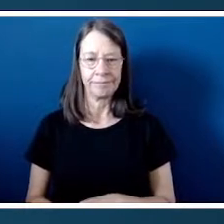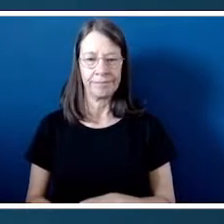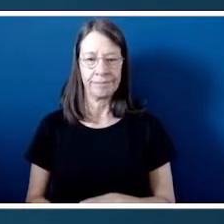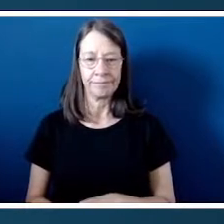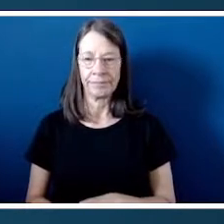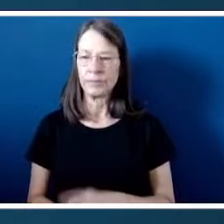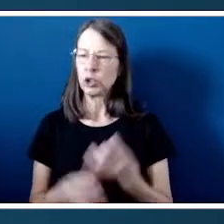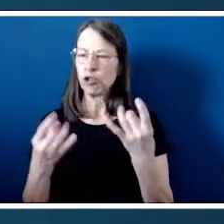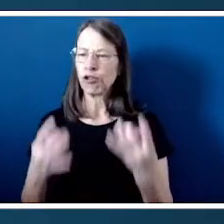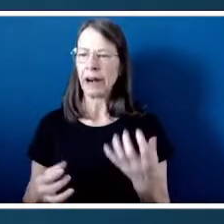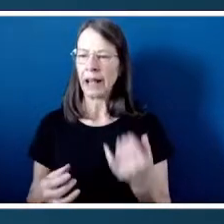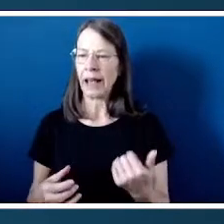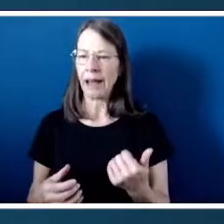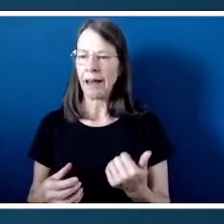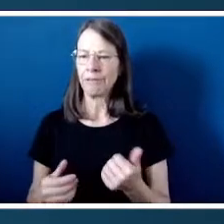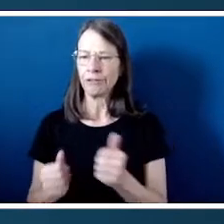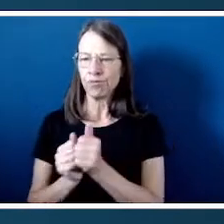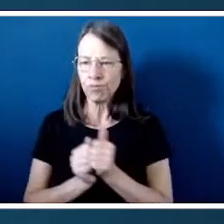strong.